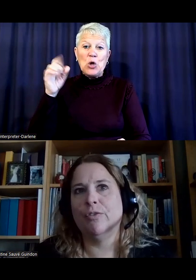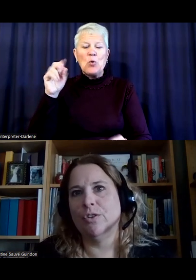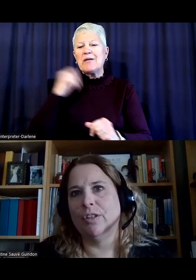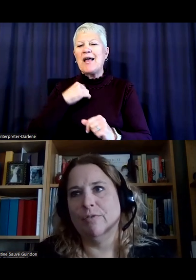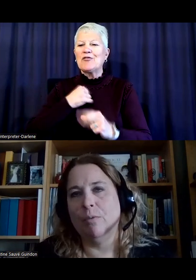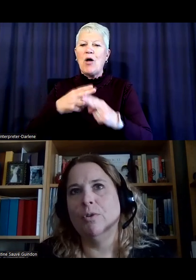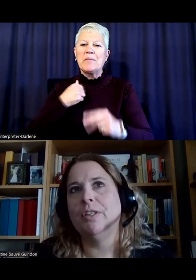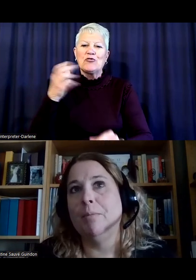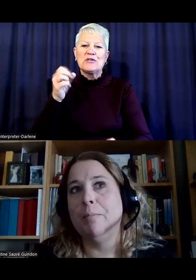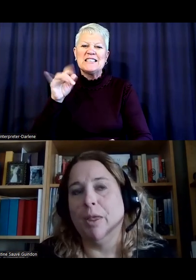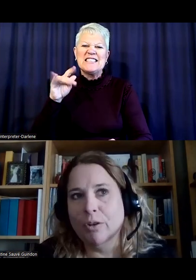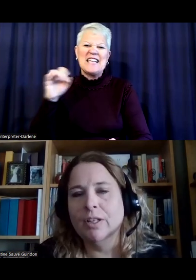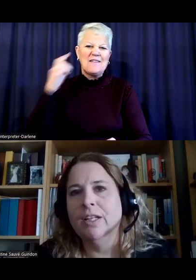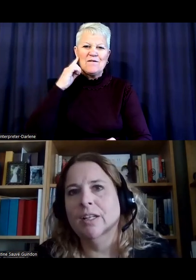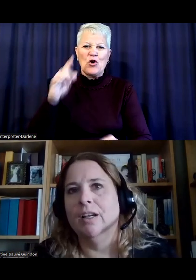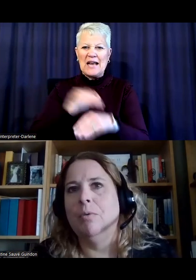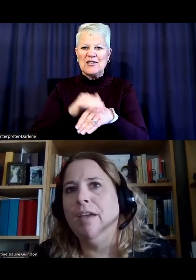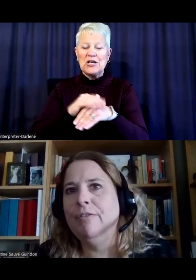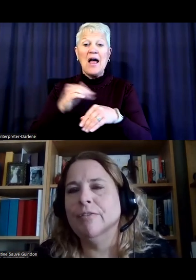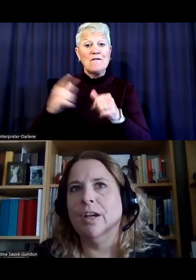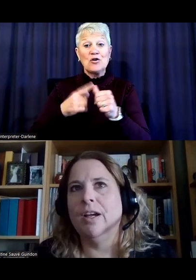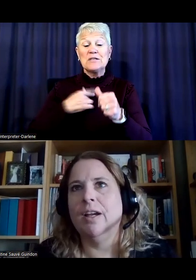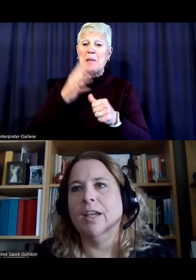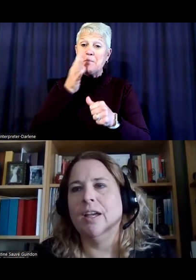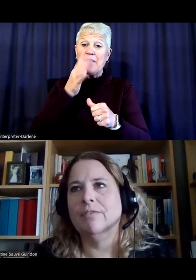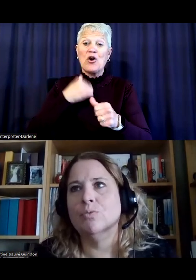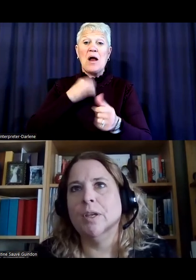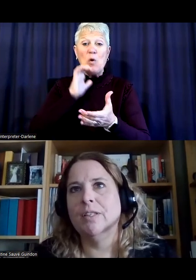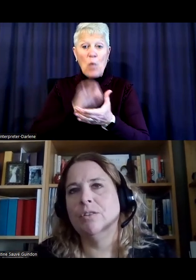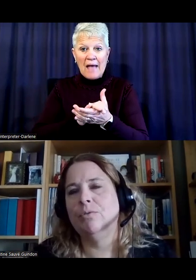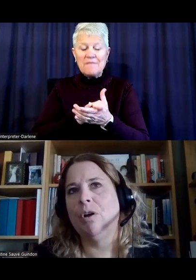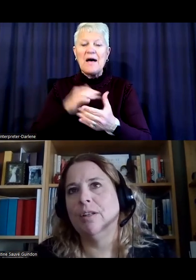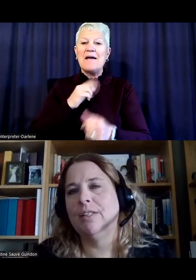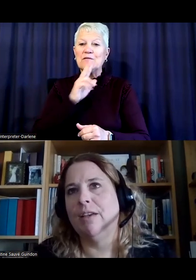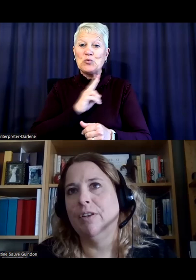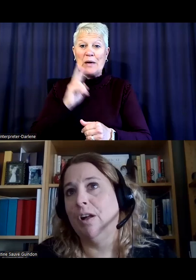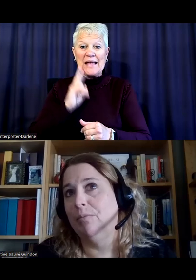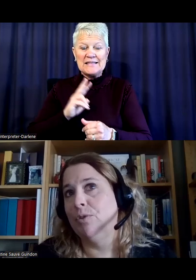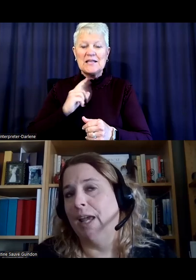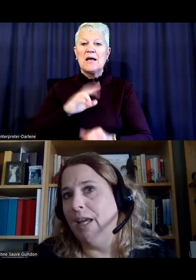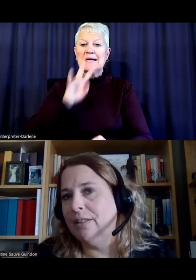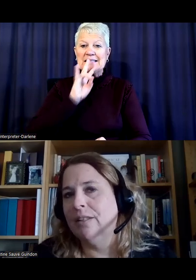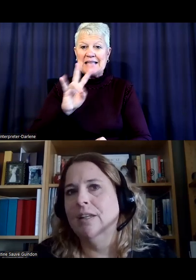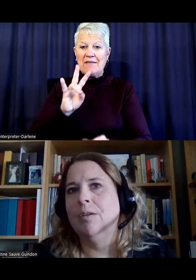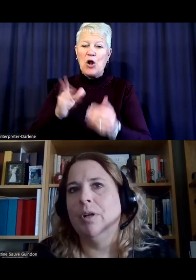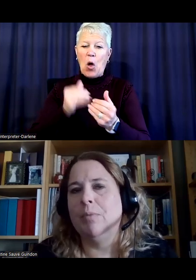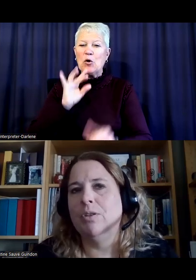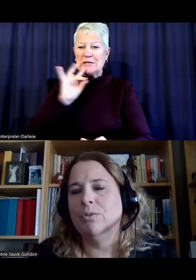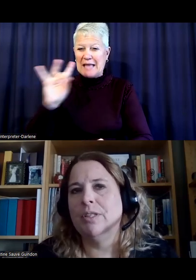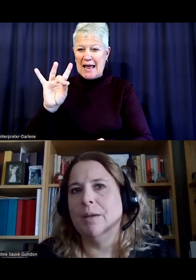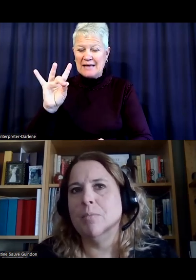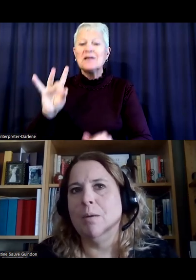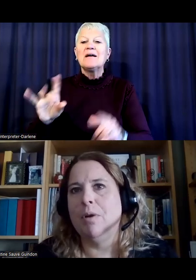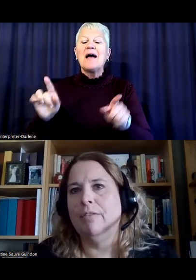For the first and foremost, I'm a mother, a wife. I have twins who are 7, almost 8, but I'm